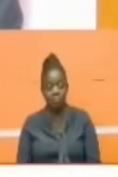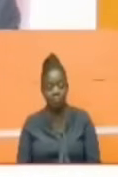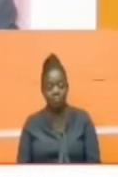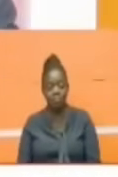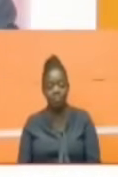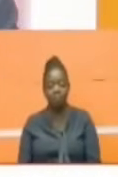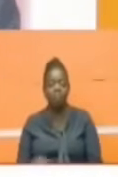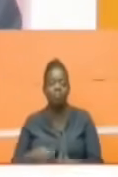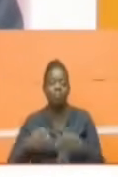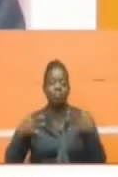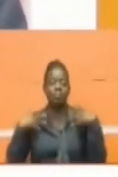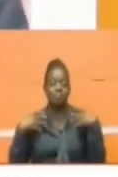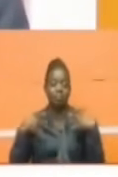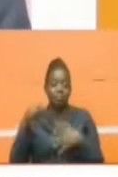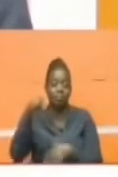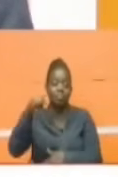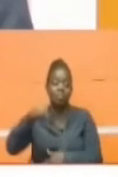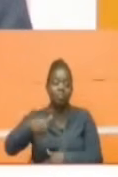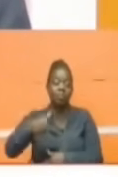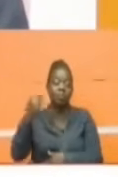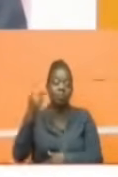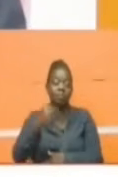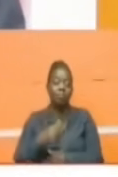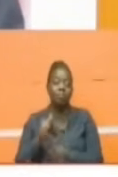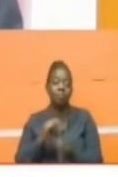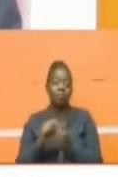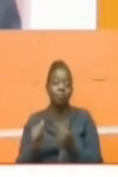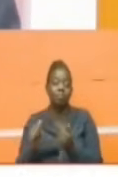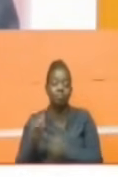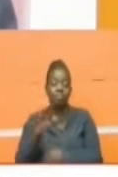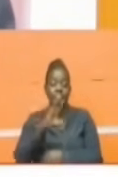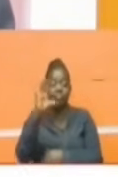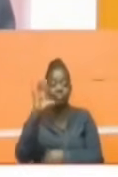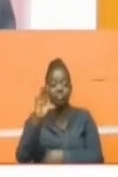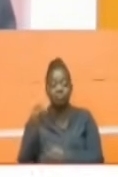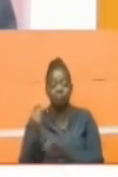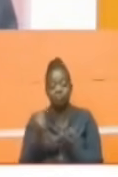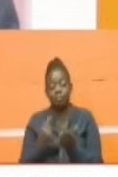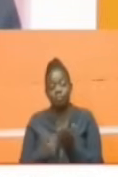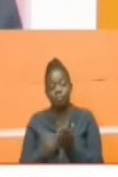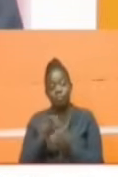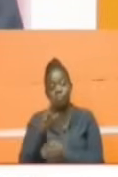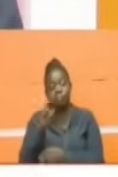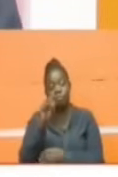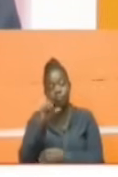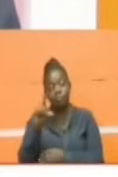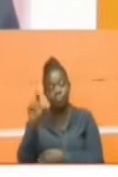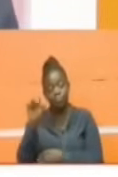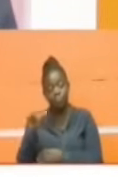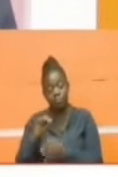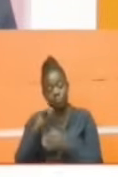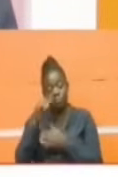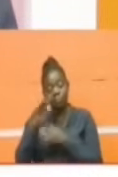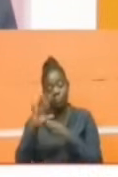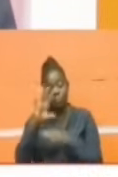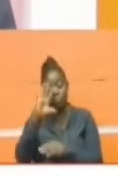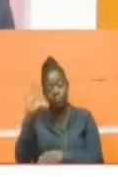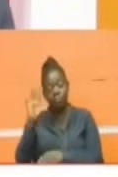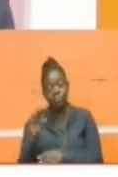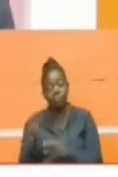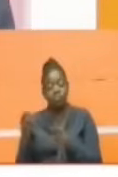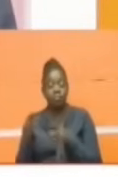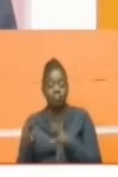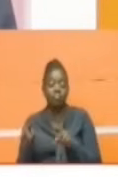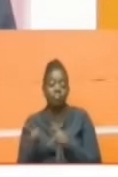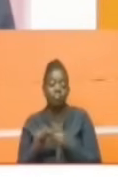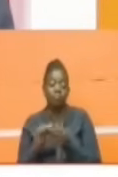Mugemi zanyo esigadde nako musanvu zoka impaka za Power of Africa Uganda Rally ezili ku kalenda ya Africa's Veil abuzwe